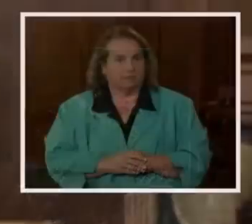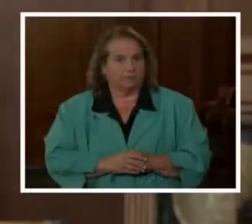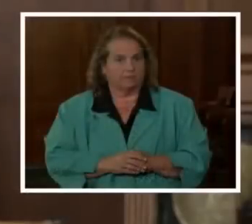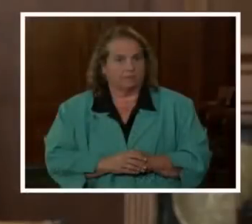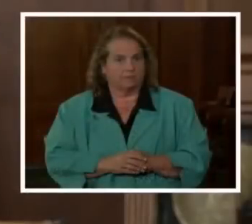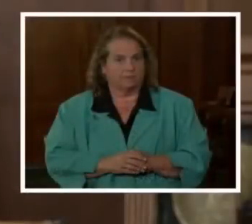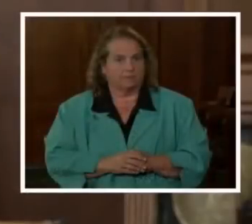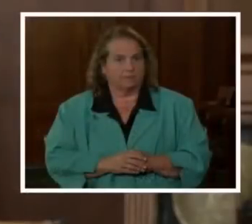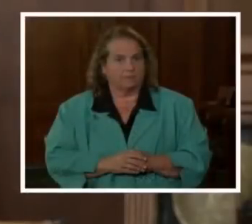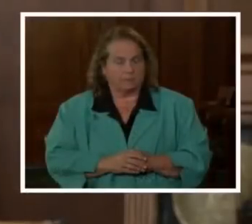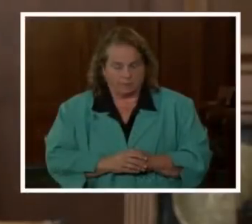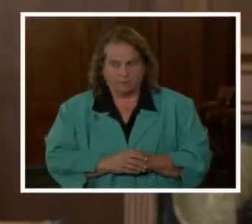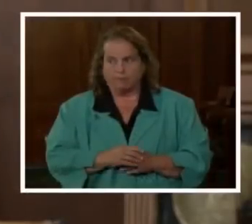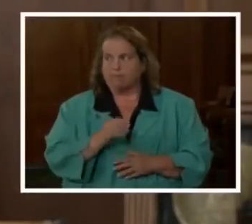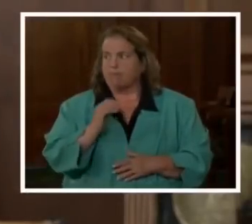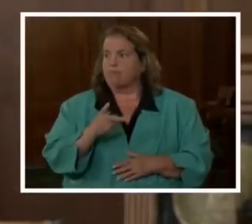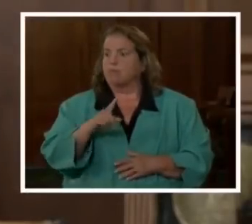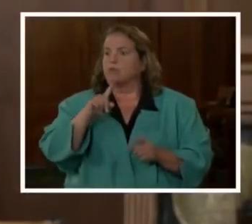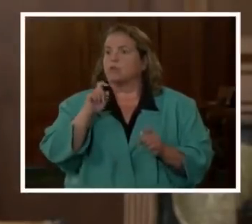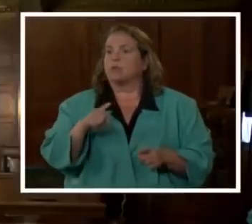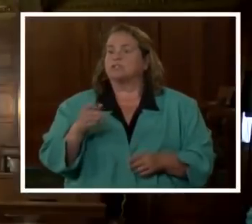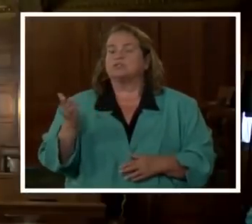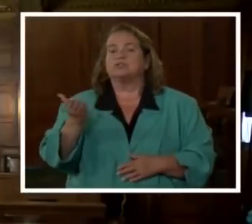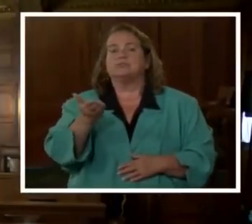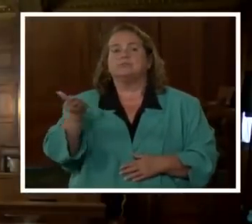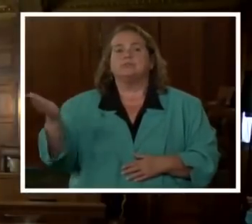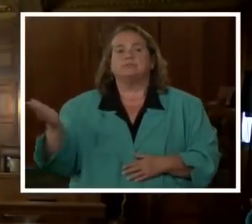right. Daniel?